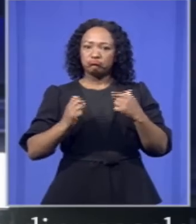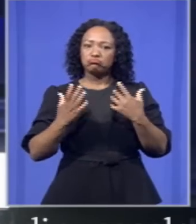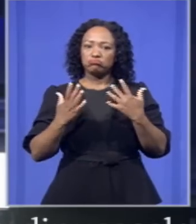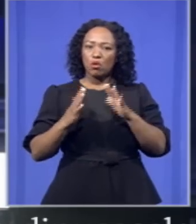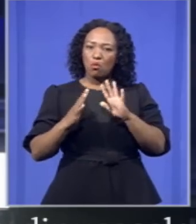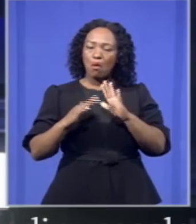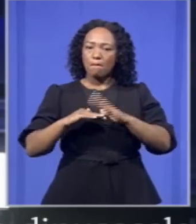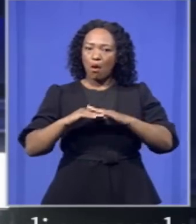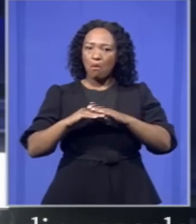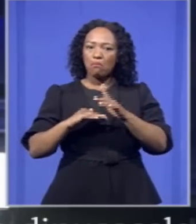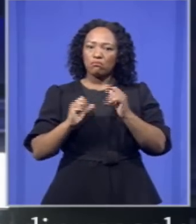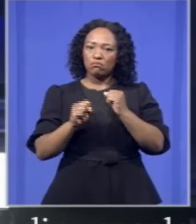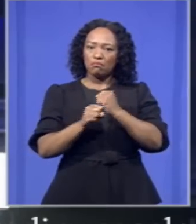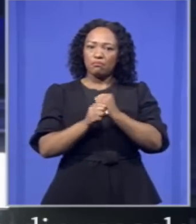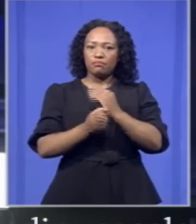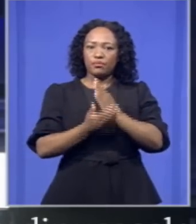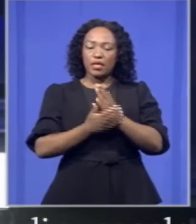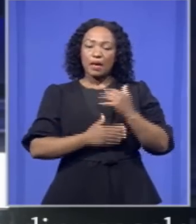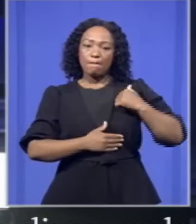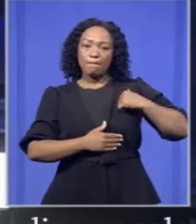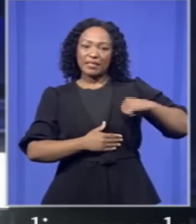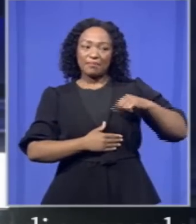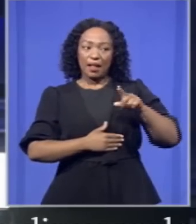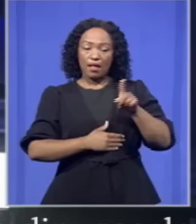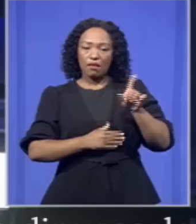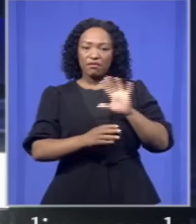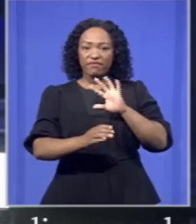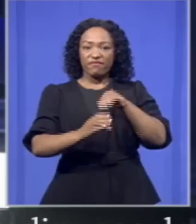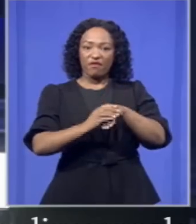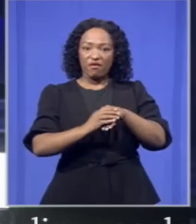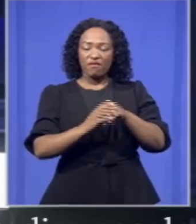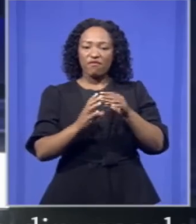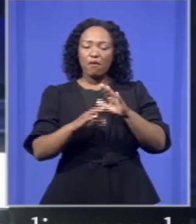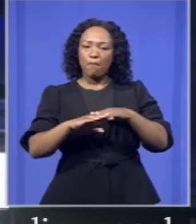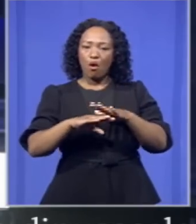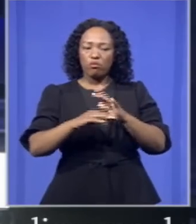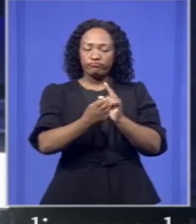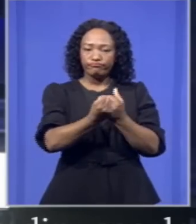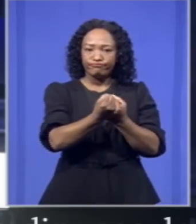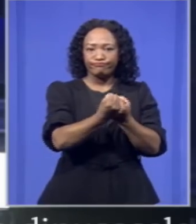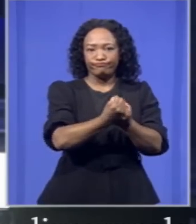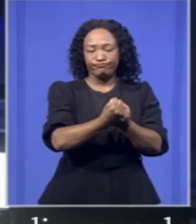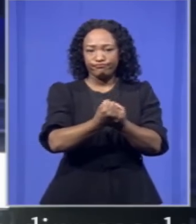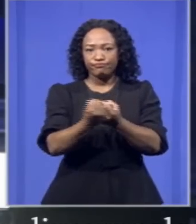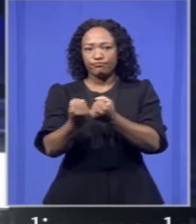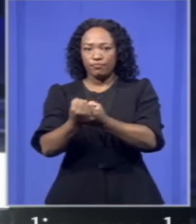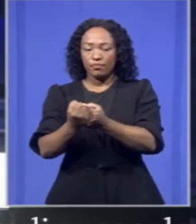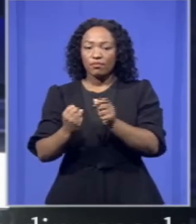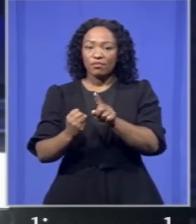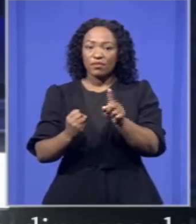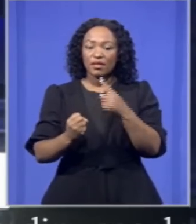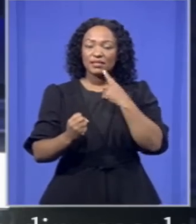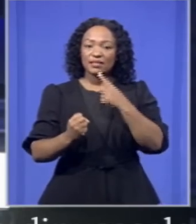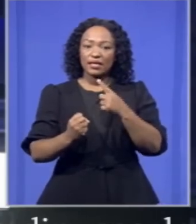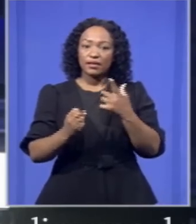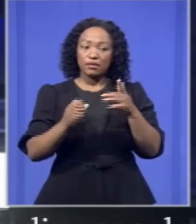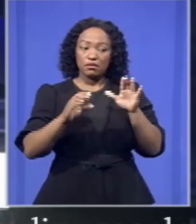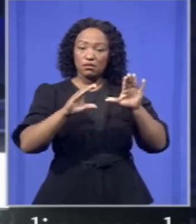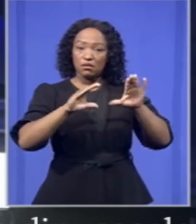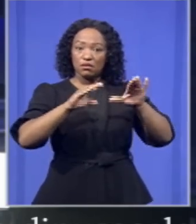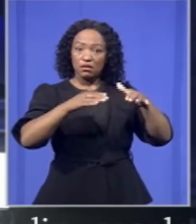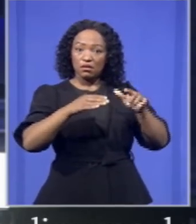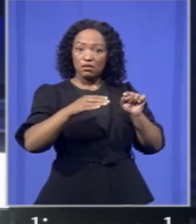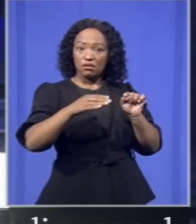go netefatsa gore bommasepala bao ba amegileng ba neelwa kemonokeng ya ka bonako. A re setlhopha sa tiragalo se ntse